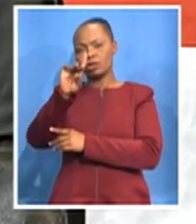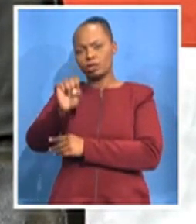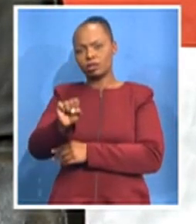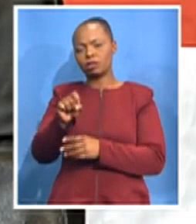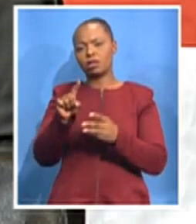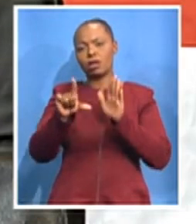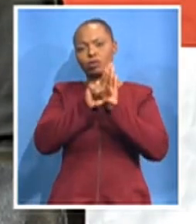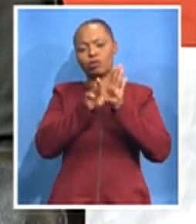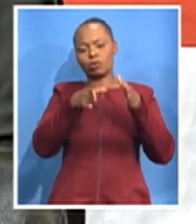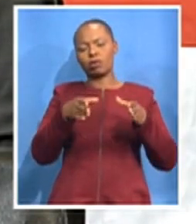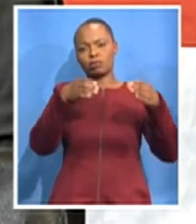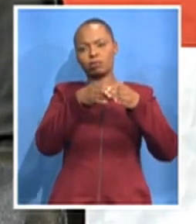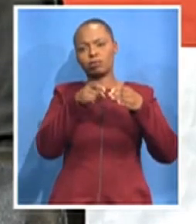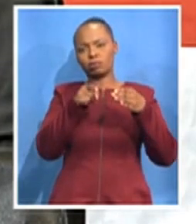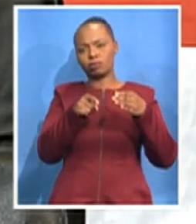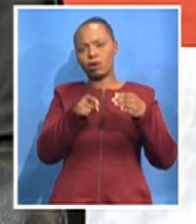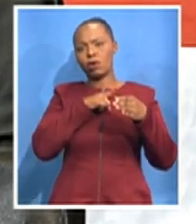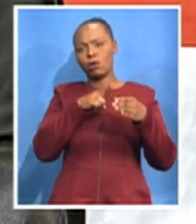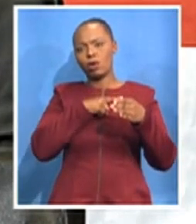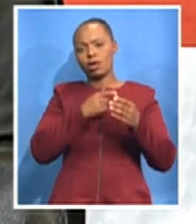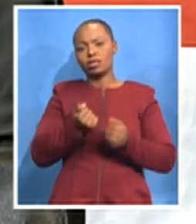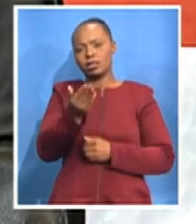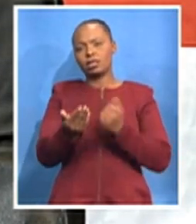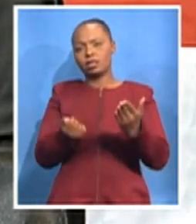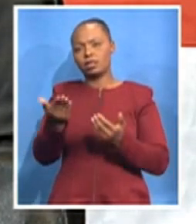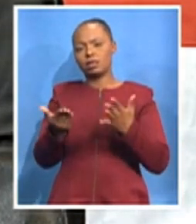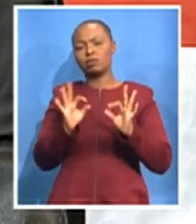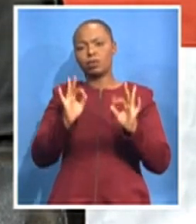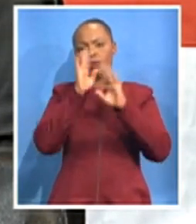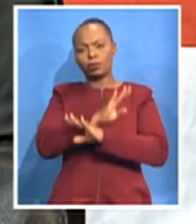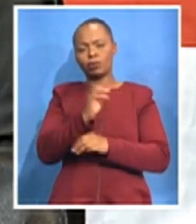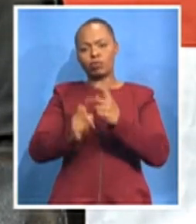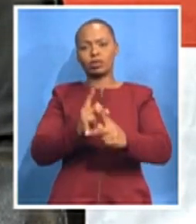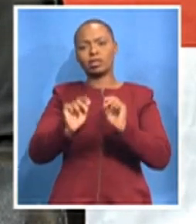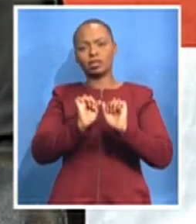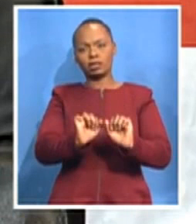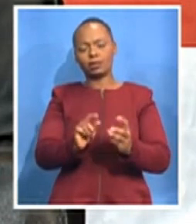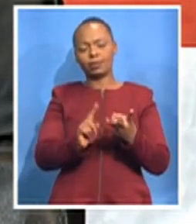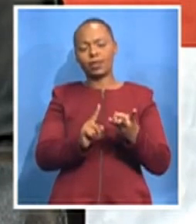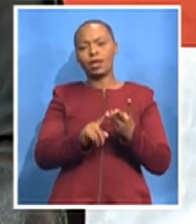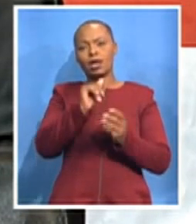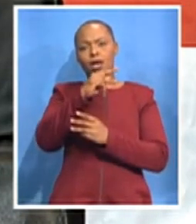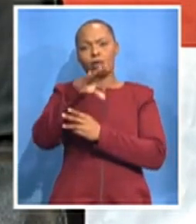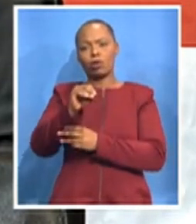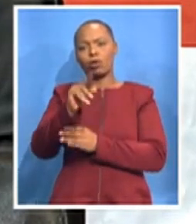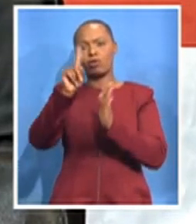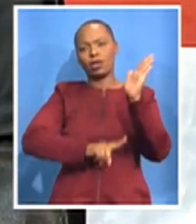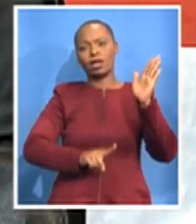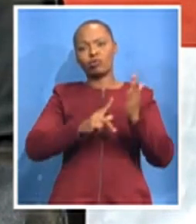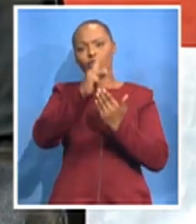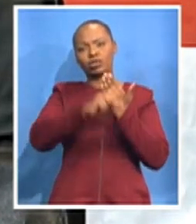irregularities and failure by AMSCO to award a project package tender as